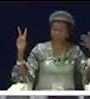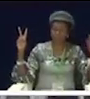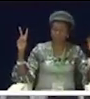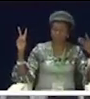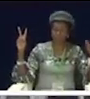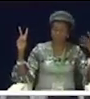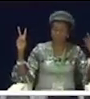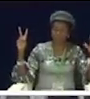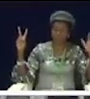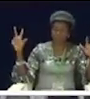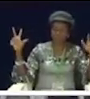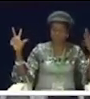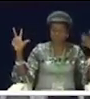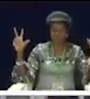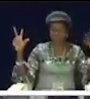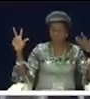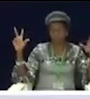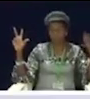Three.